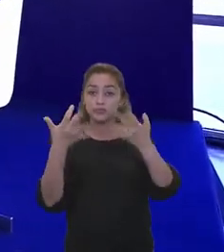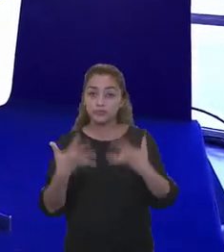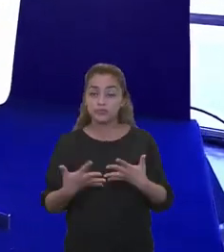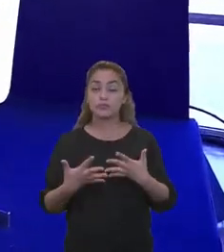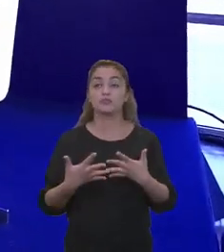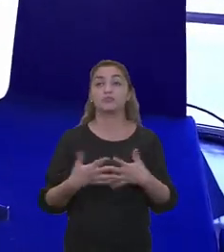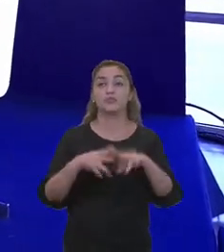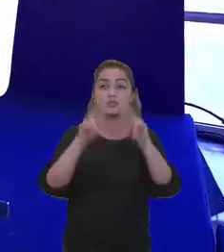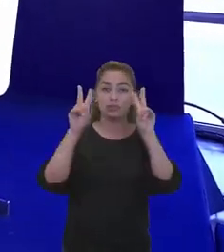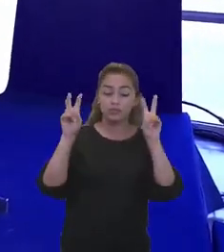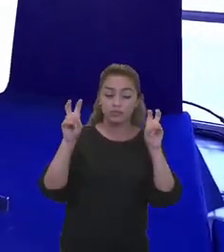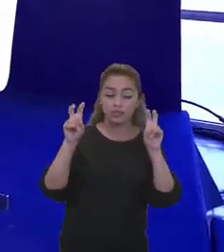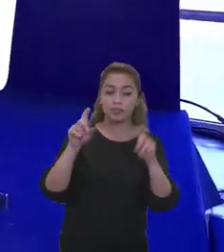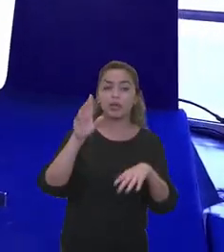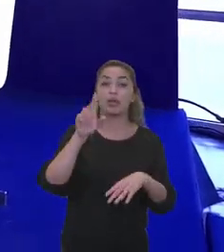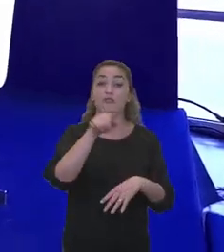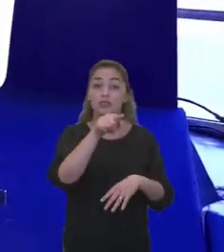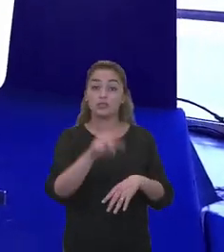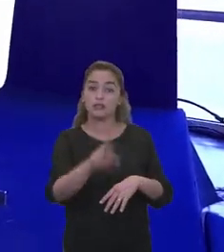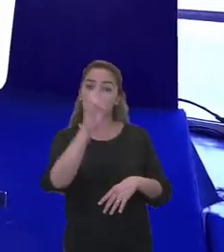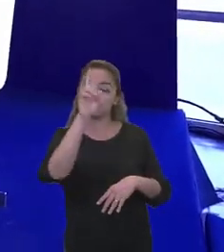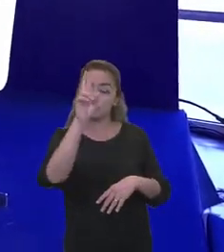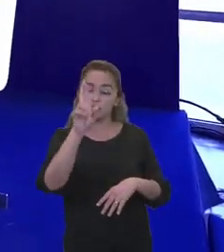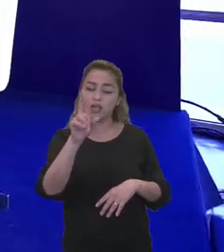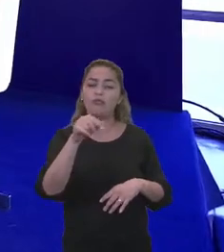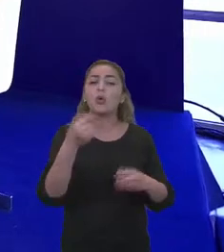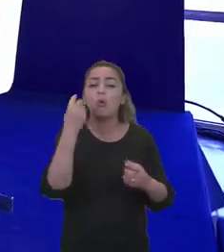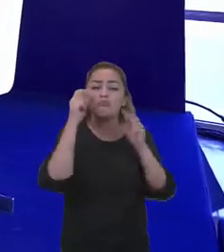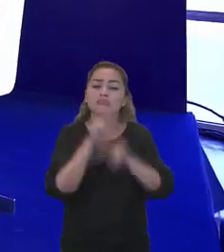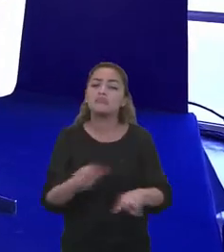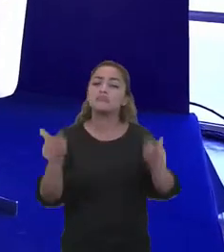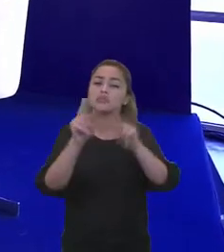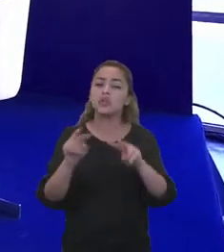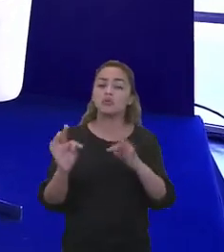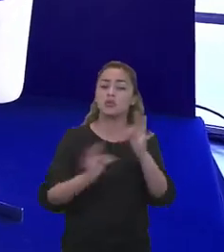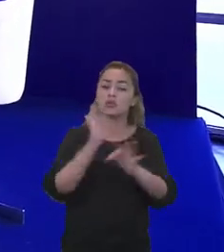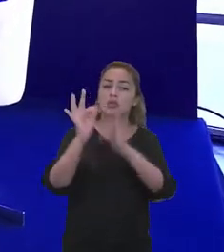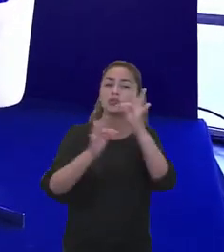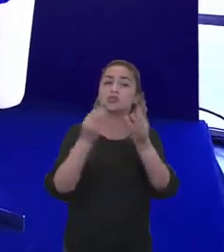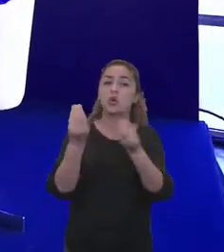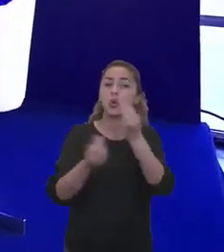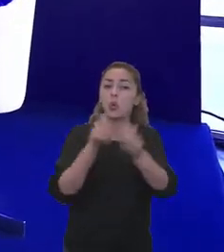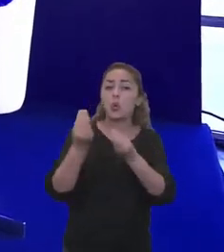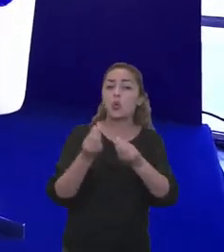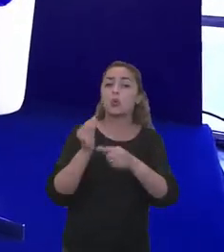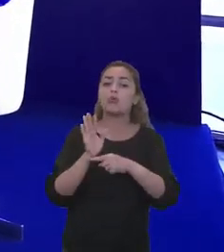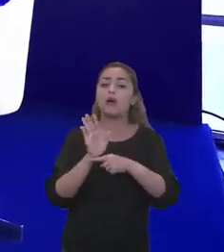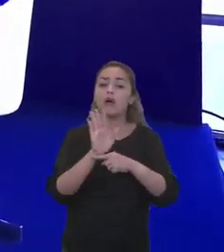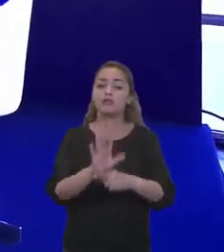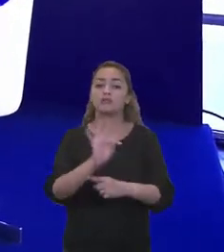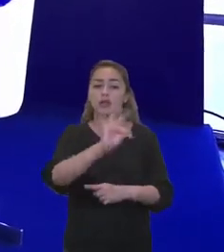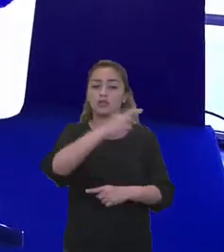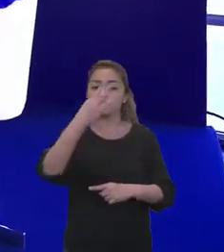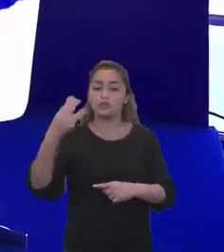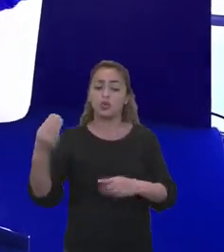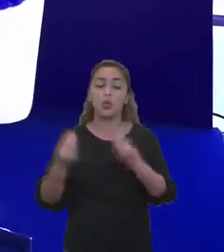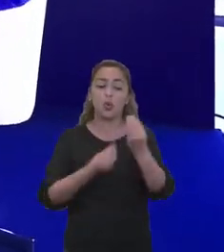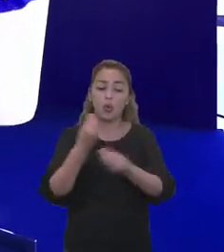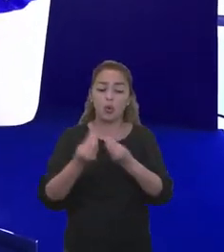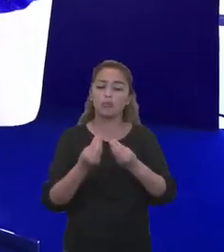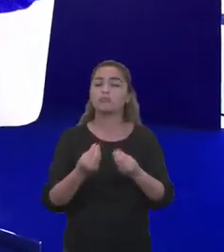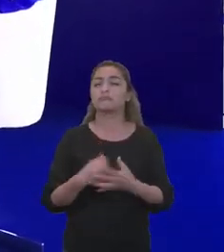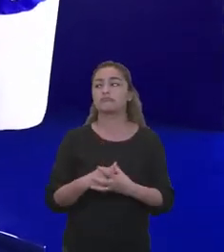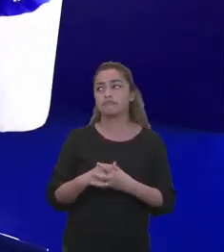Cris, about these initiatives that you lead. What is your vision of technology of companies such as TIM?